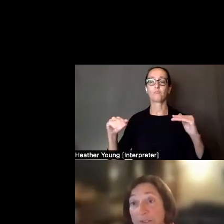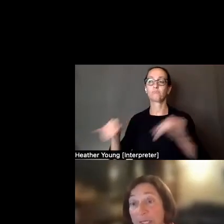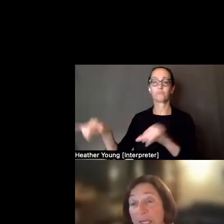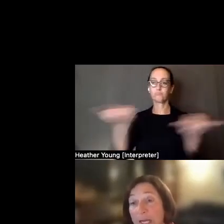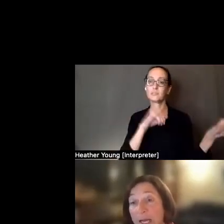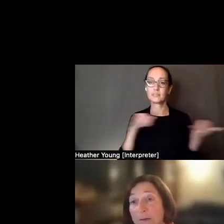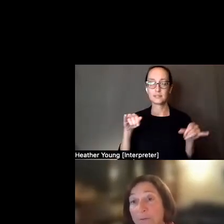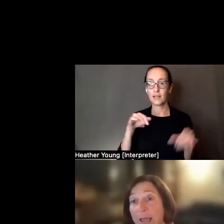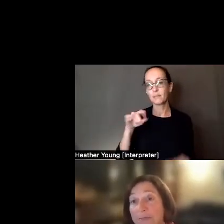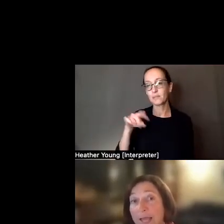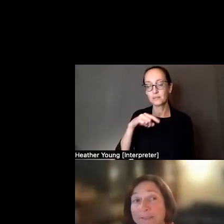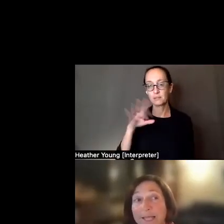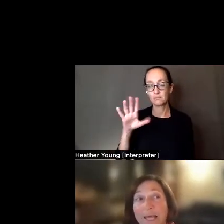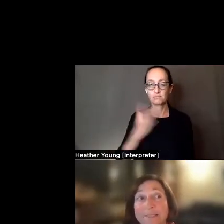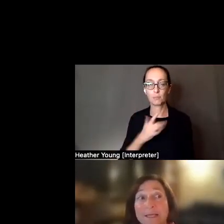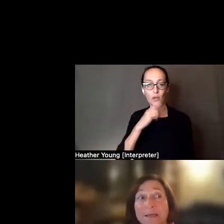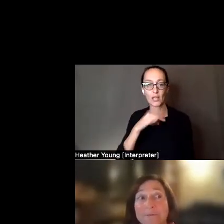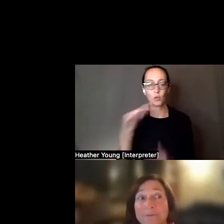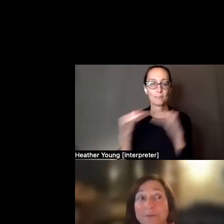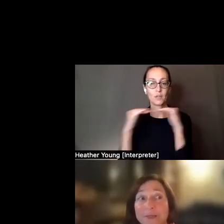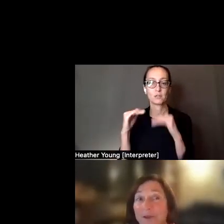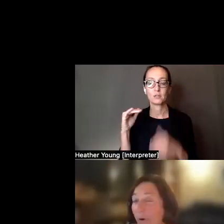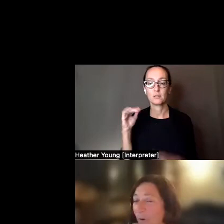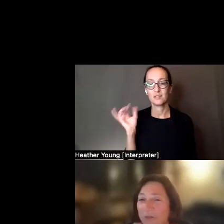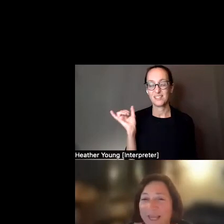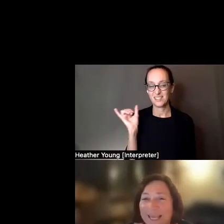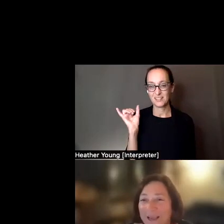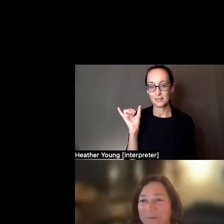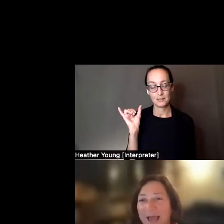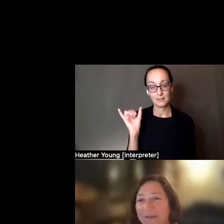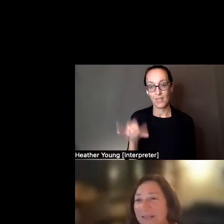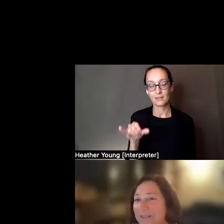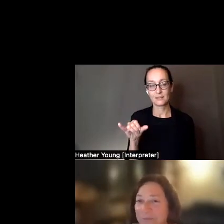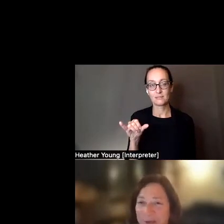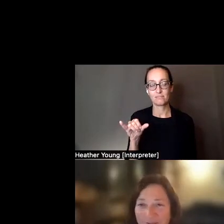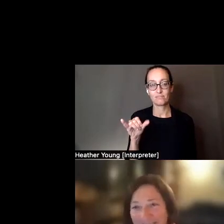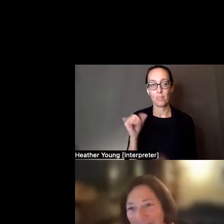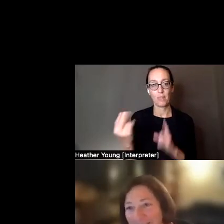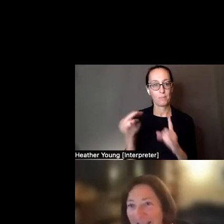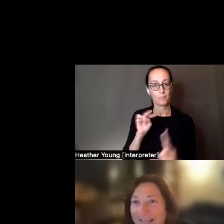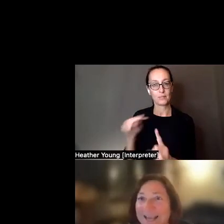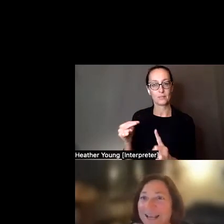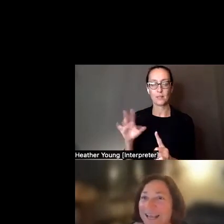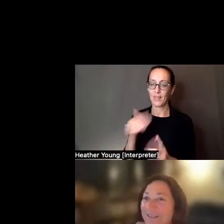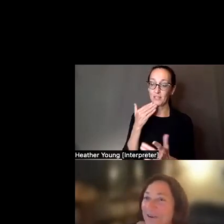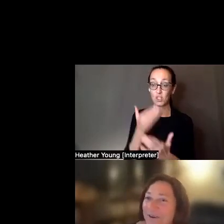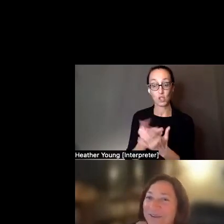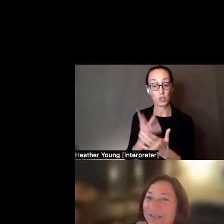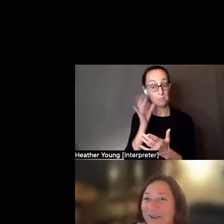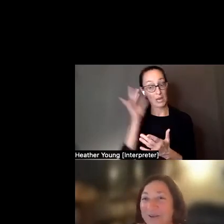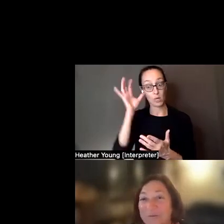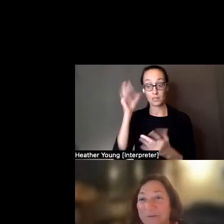peers. And that's that whole thinking about it's good parenting times 10, because